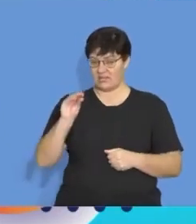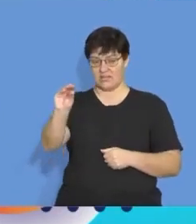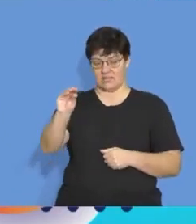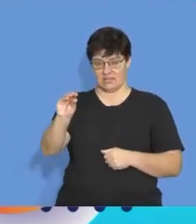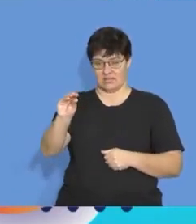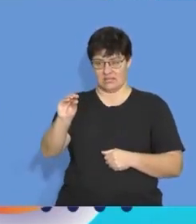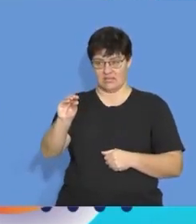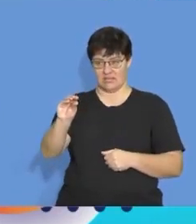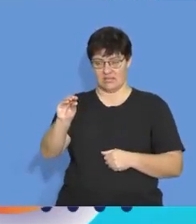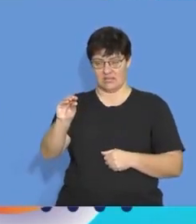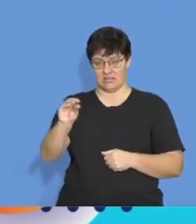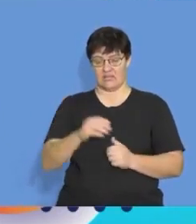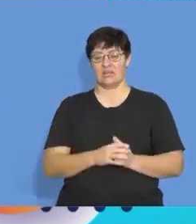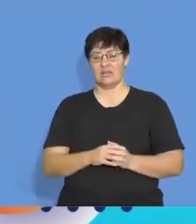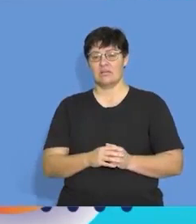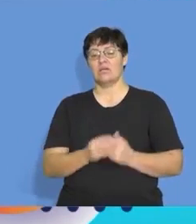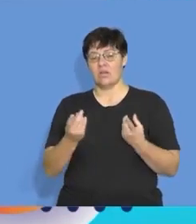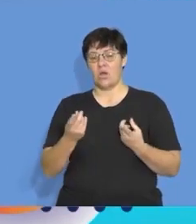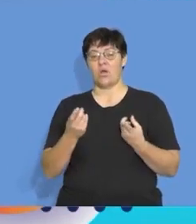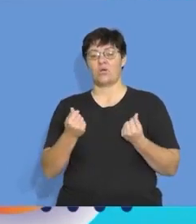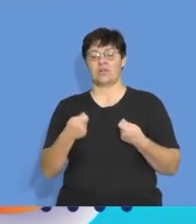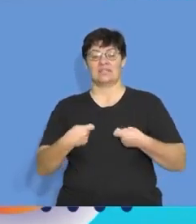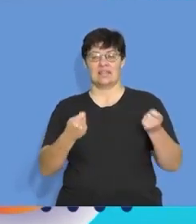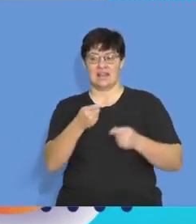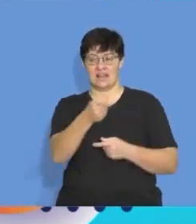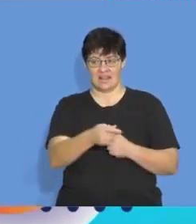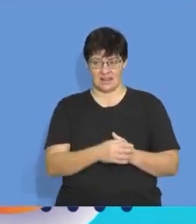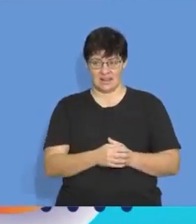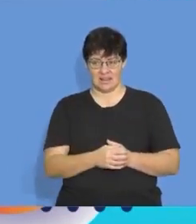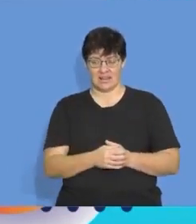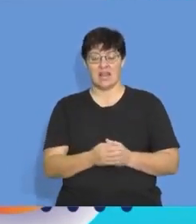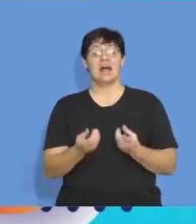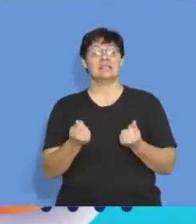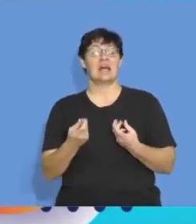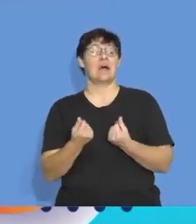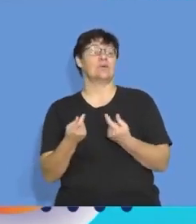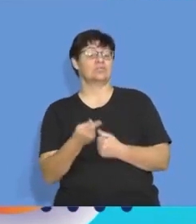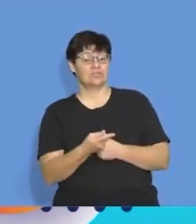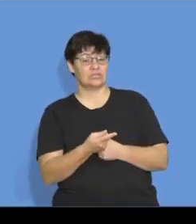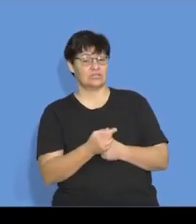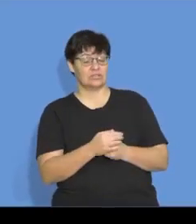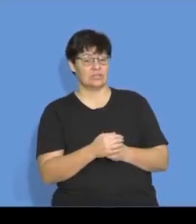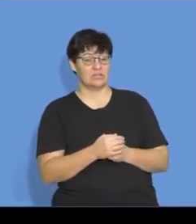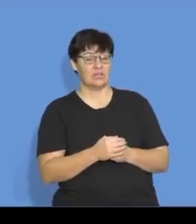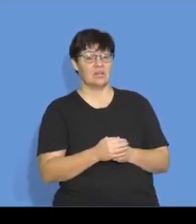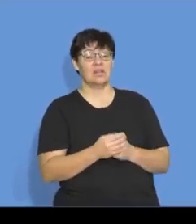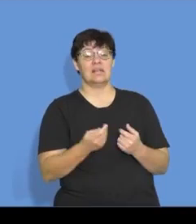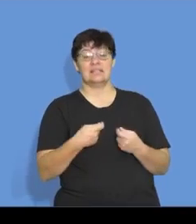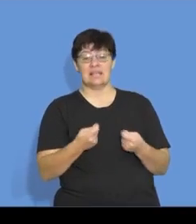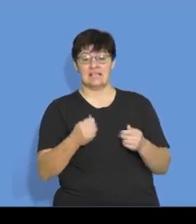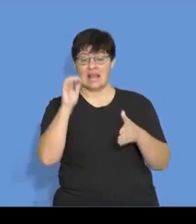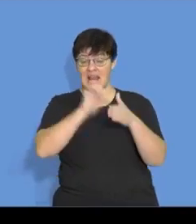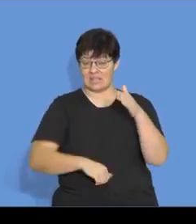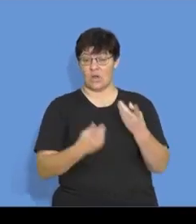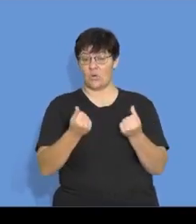we go. Bring in your cost of sales here. Your sales figure, sales less the cost of sales, will give